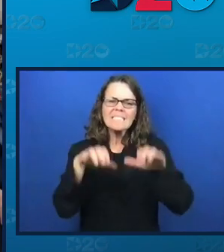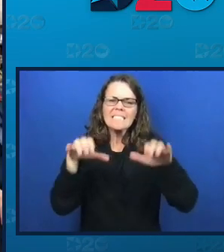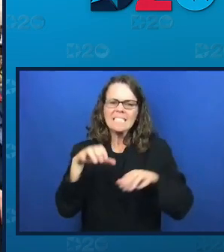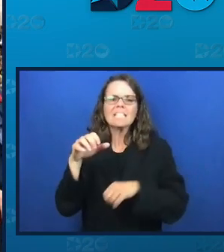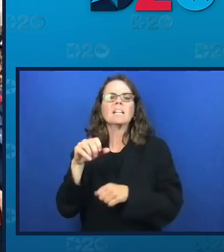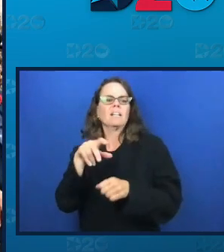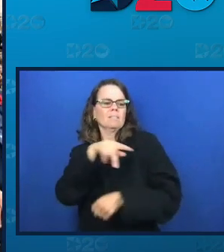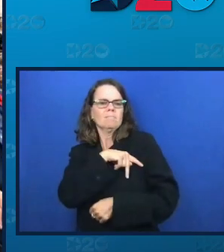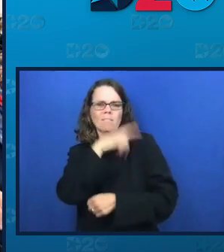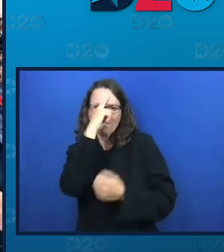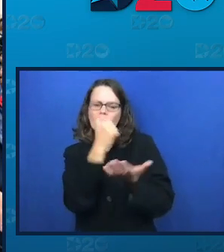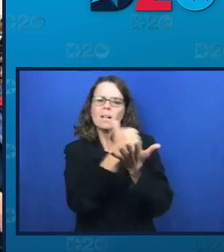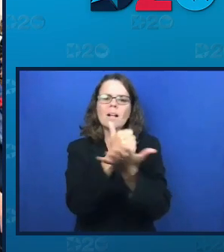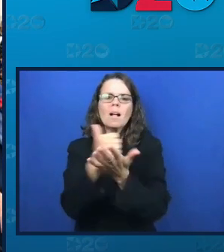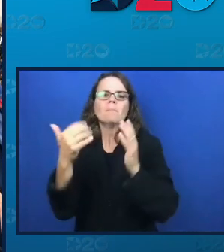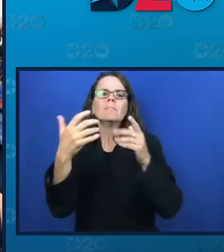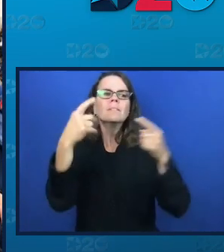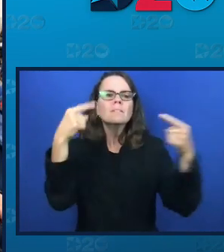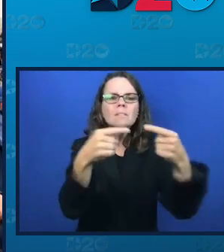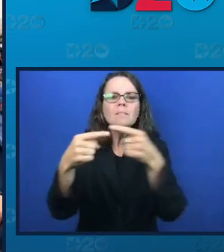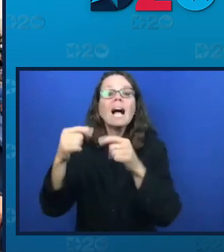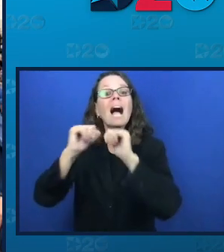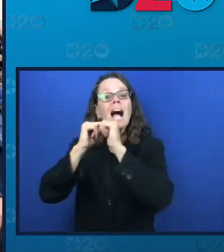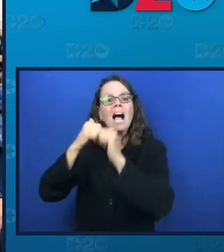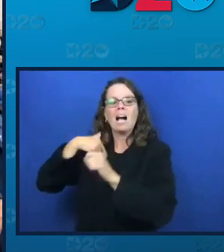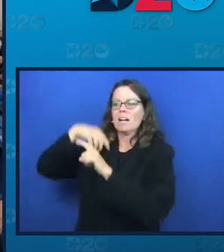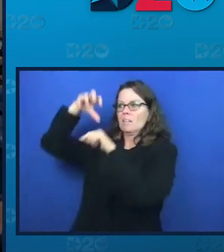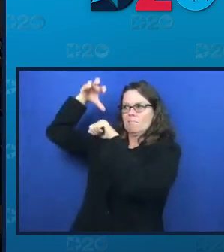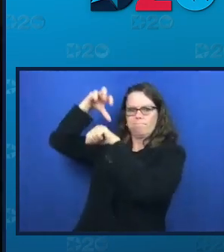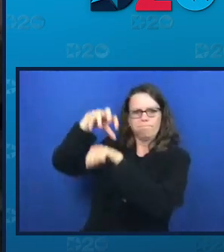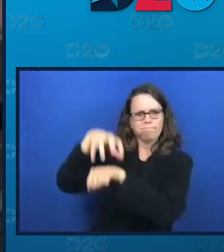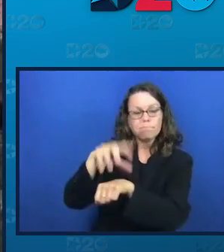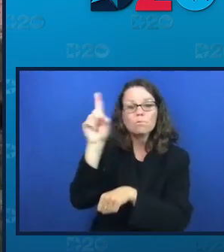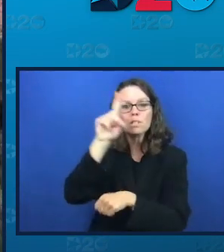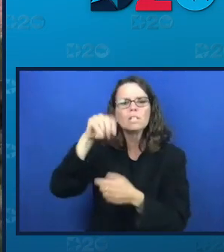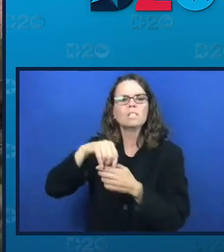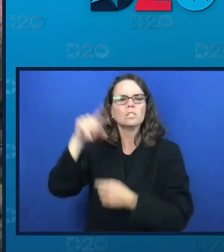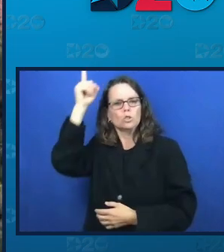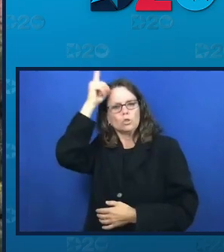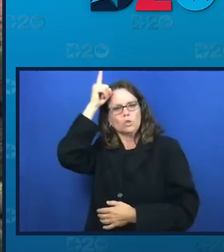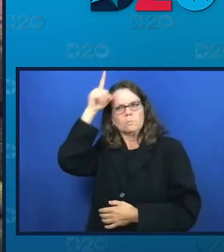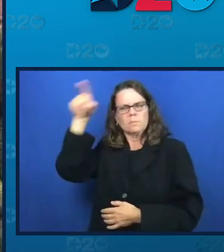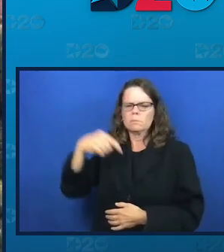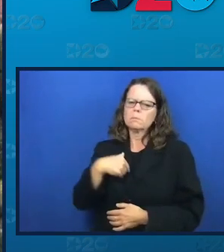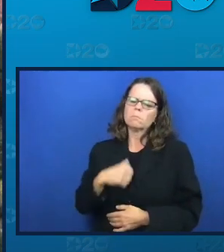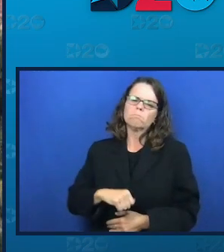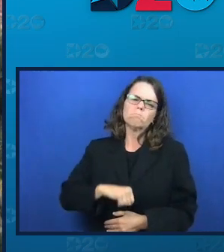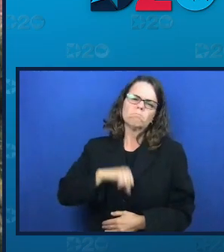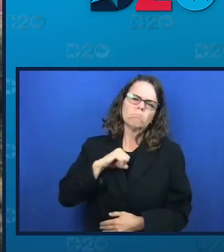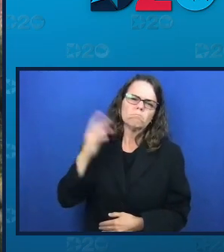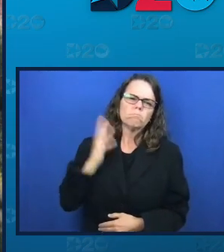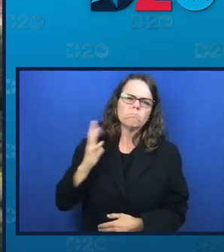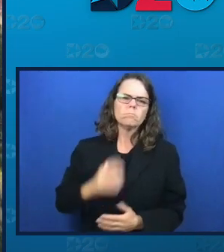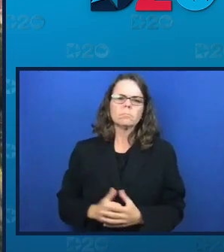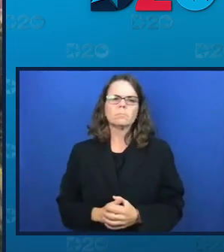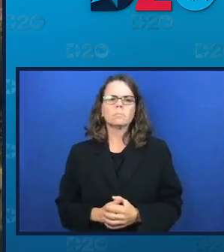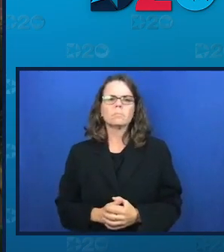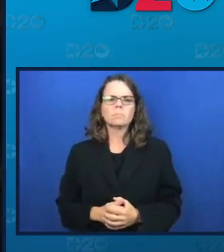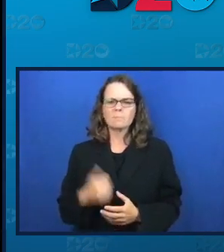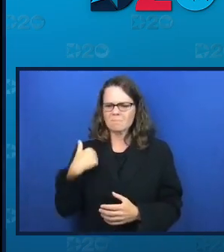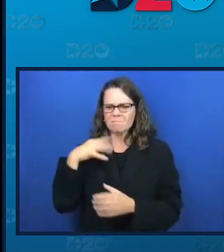that. I have been a Republican since the 1960s. I'm a member of the